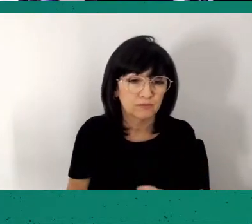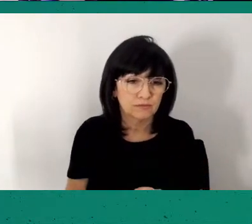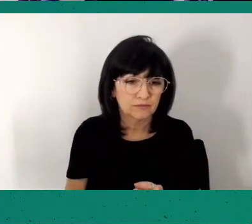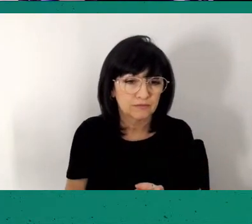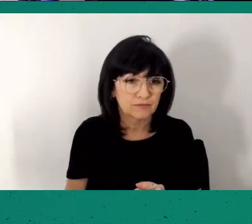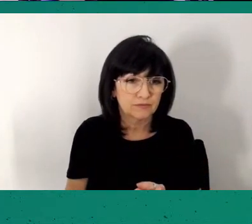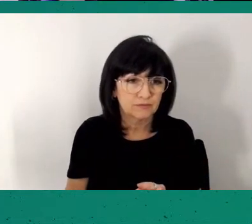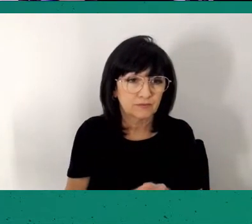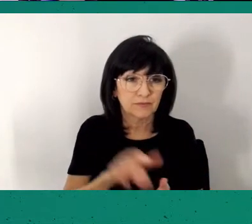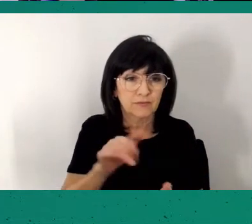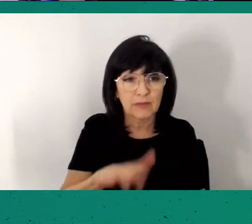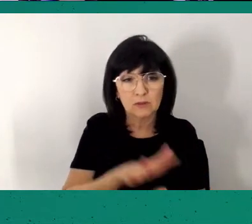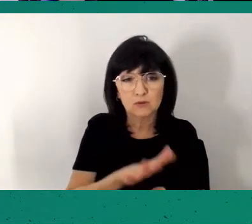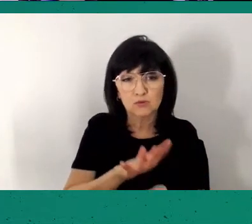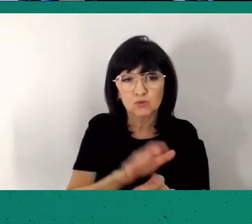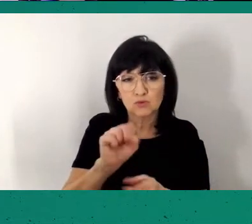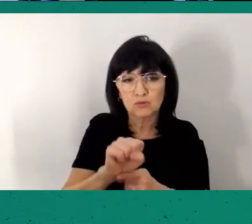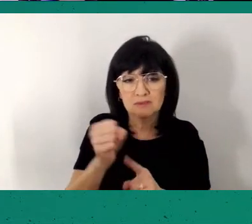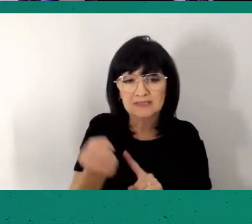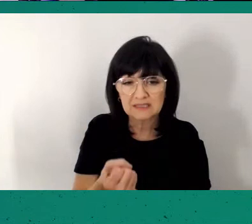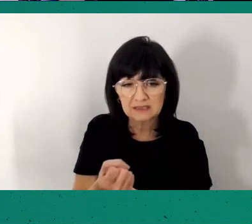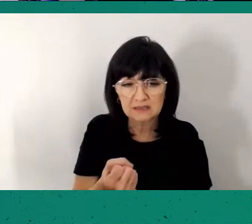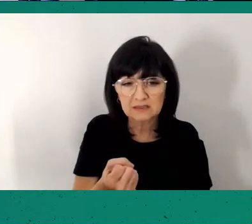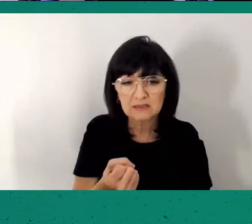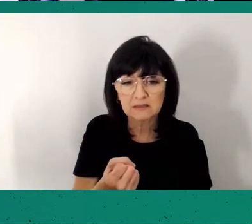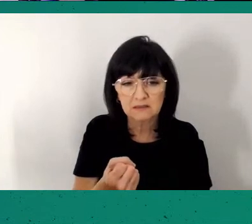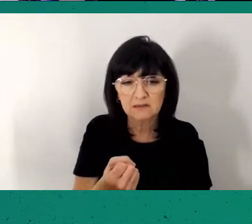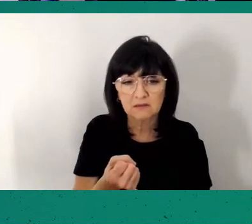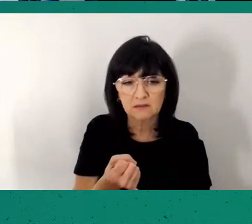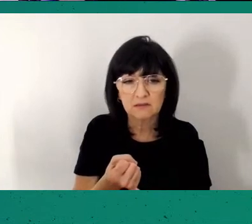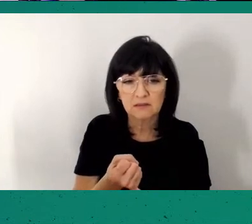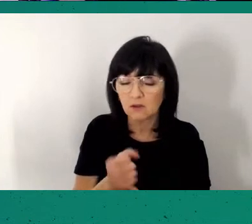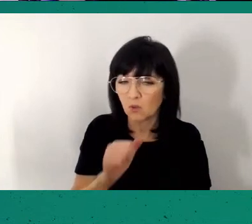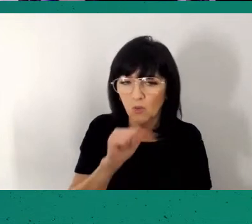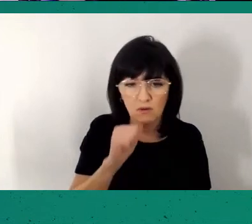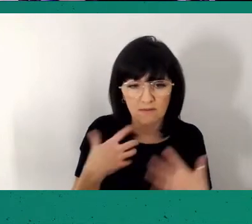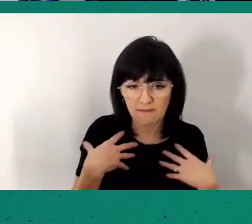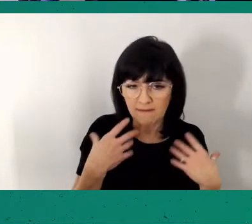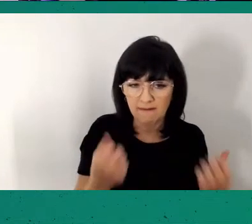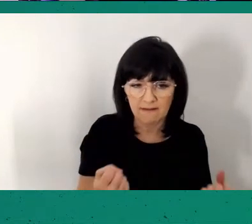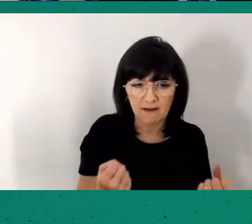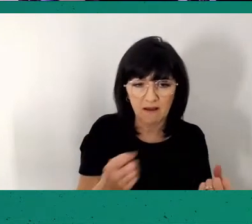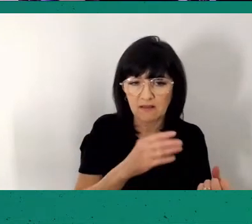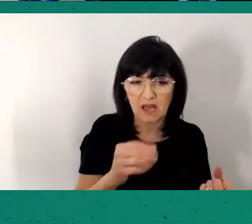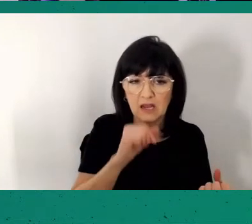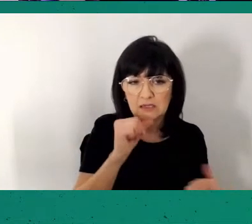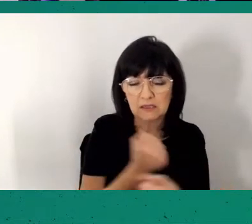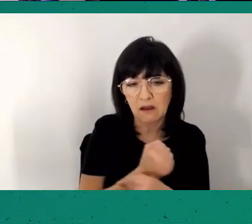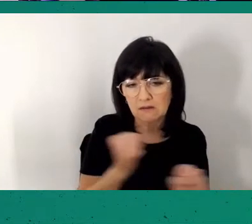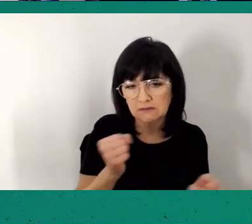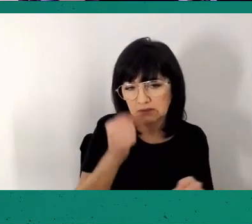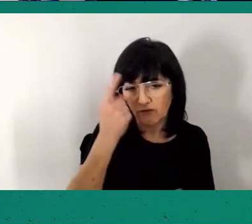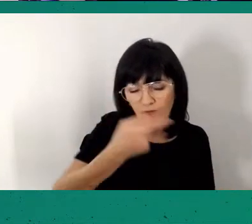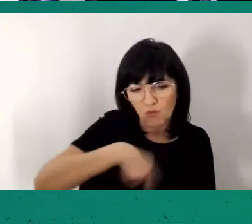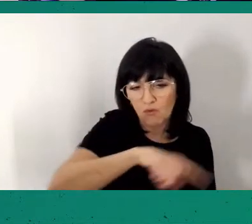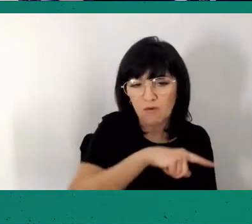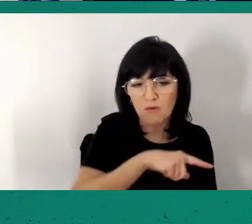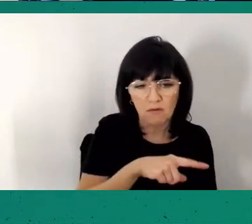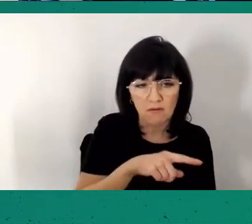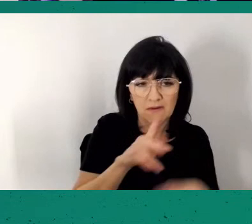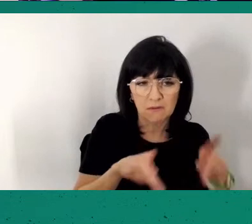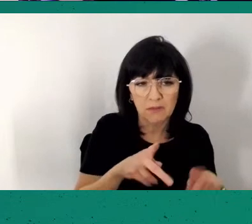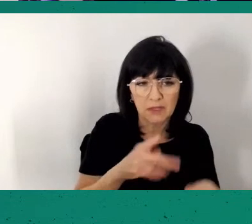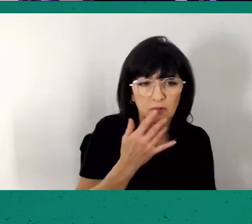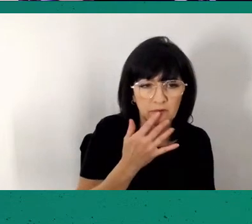School conditions increasingly became unhealthy and unsafe, to the point